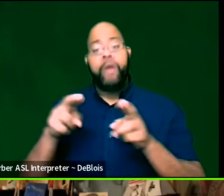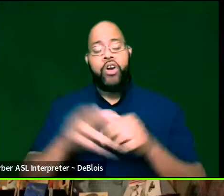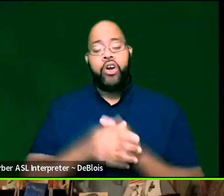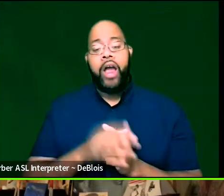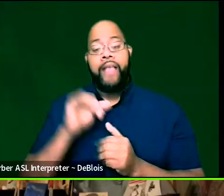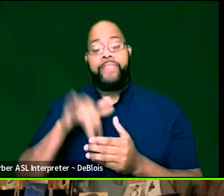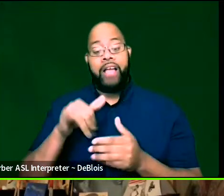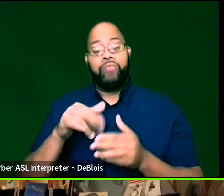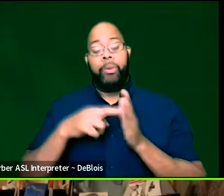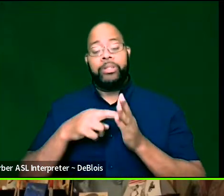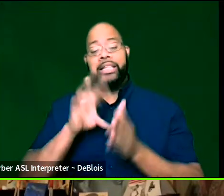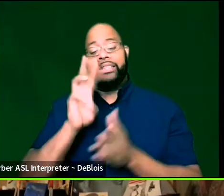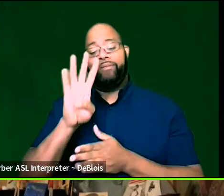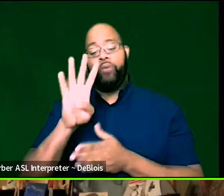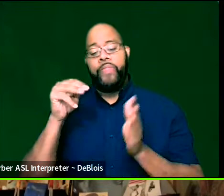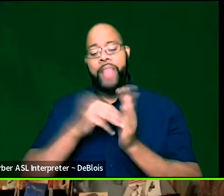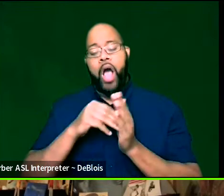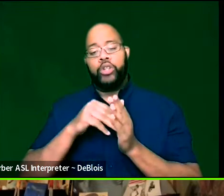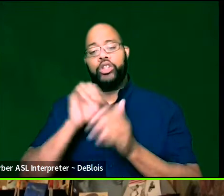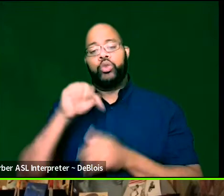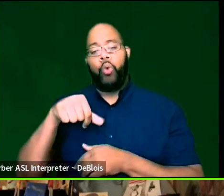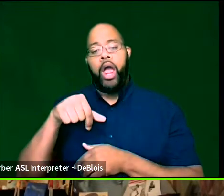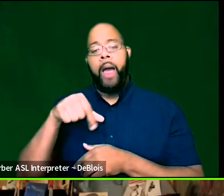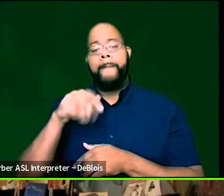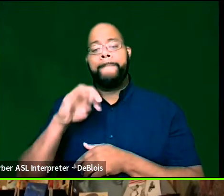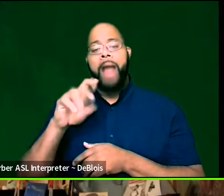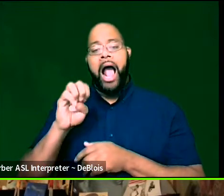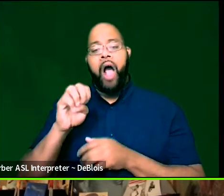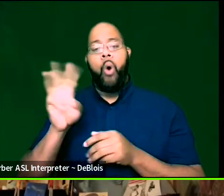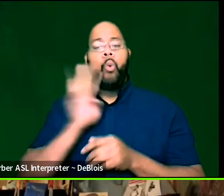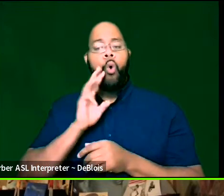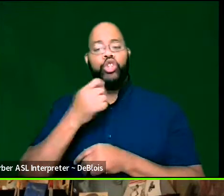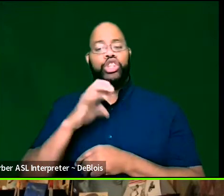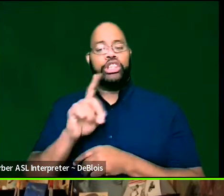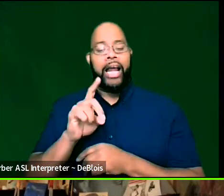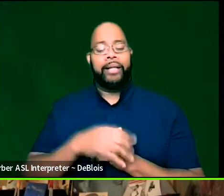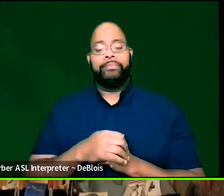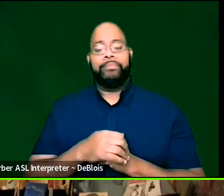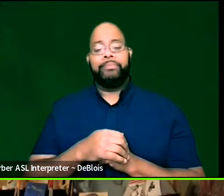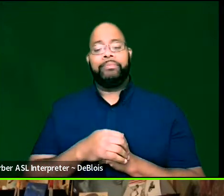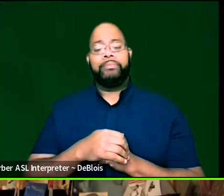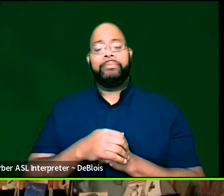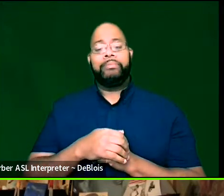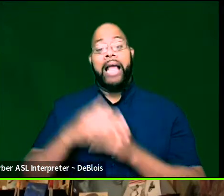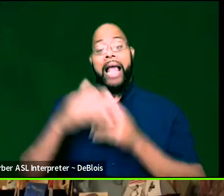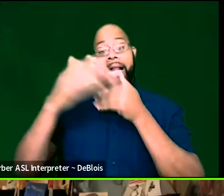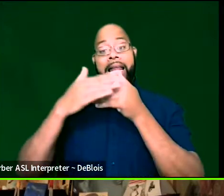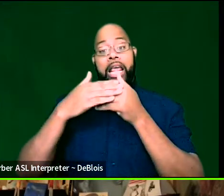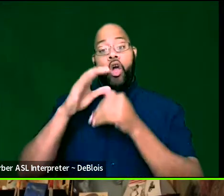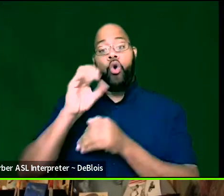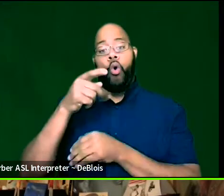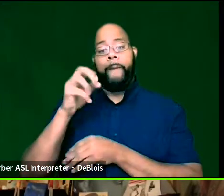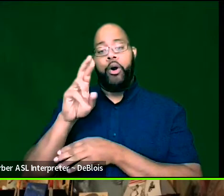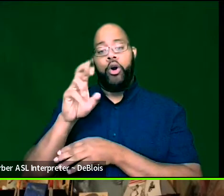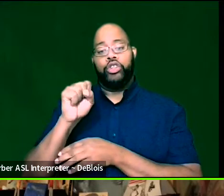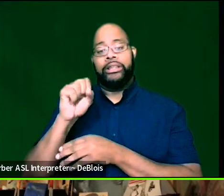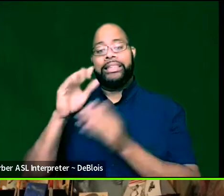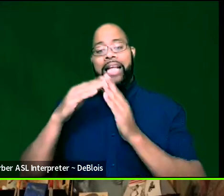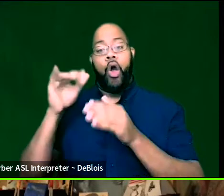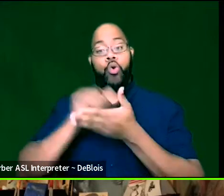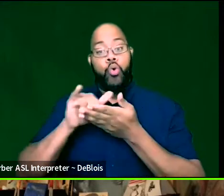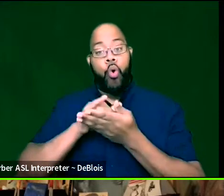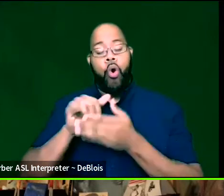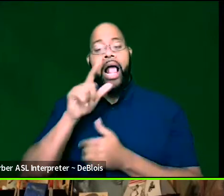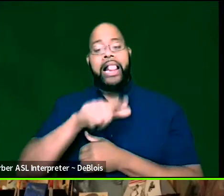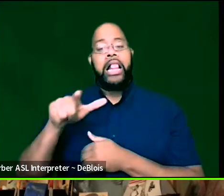a 64,000 square mile watershed. And the tip of it is up in Cooperstown, New York, where the Little